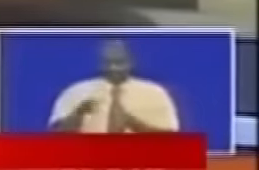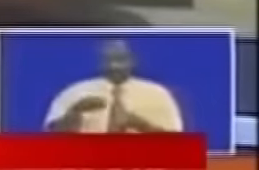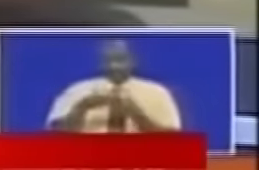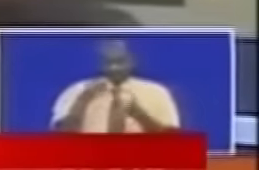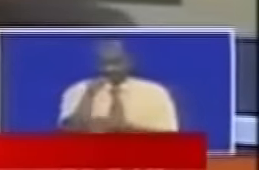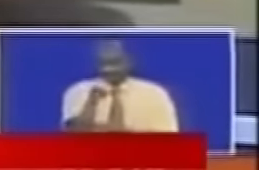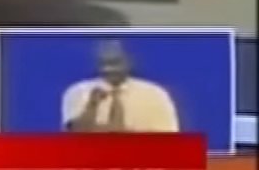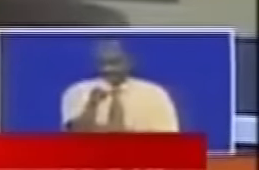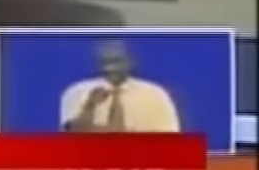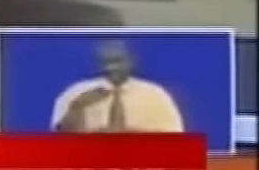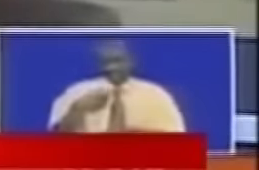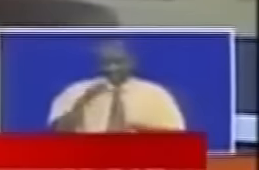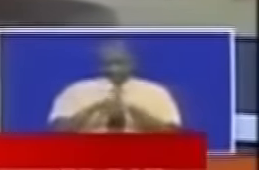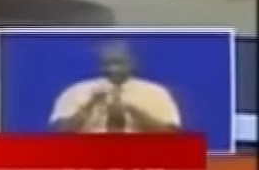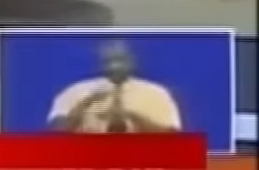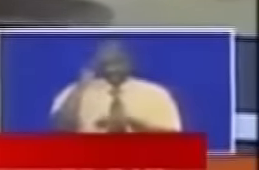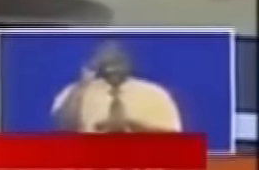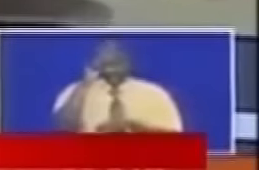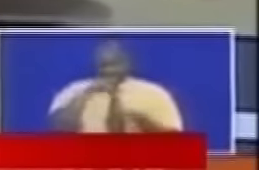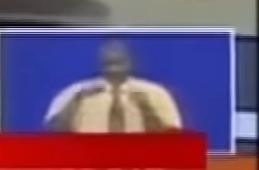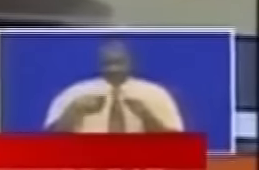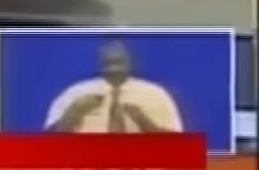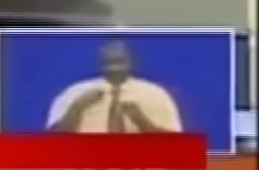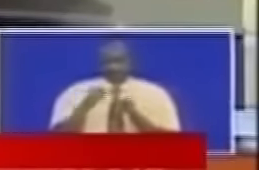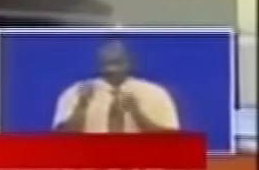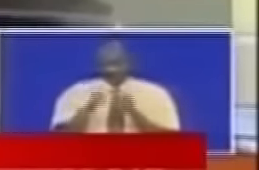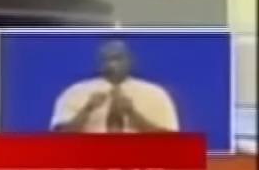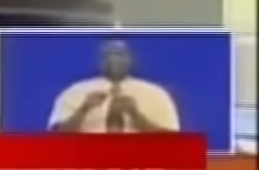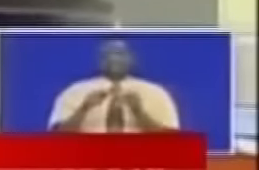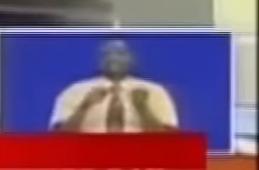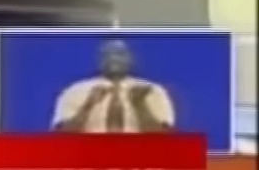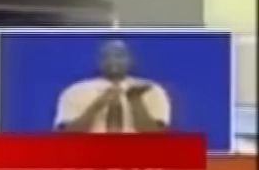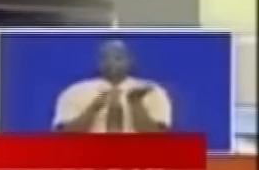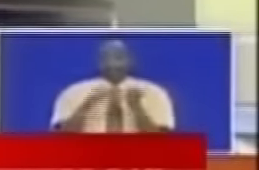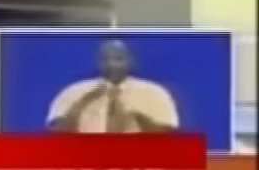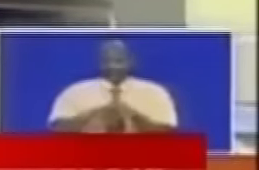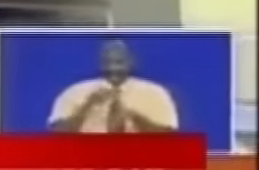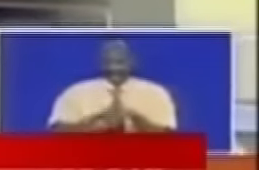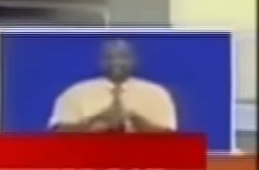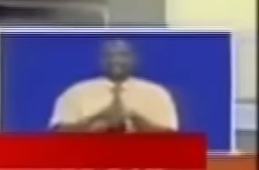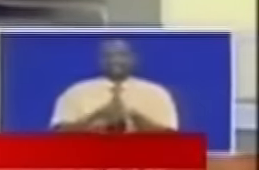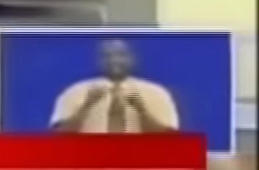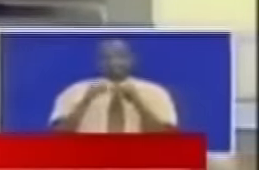hayo, ni vyema basi tukijifunza mengi kutoka lugha teule ya Kiswahili ndipo sasa tupate kamusi leo.